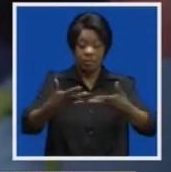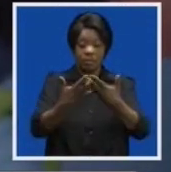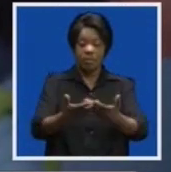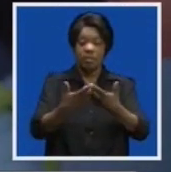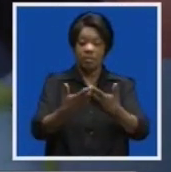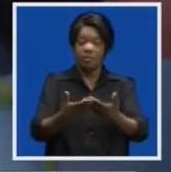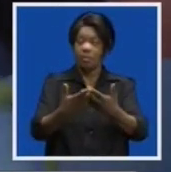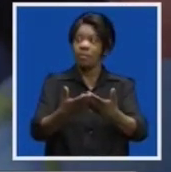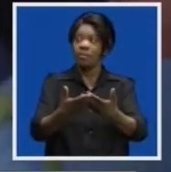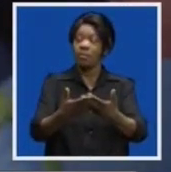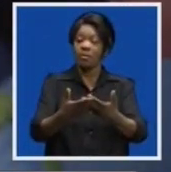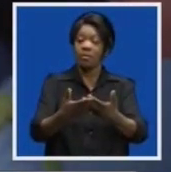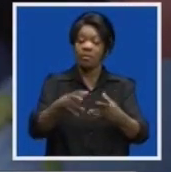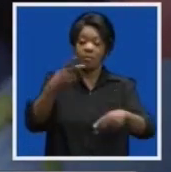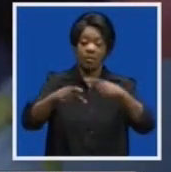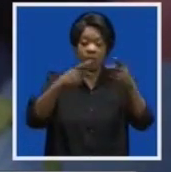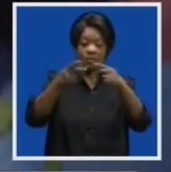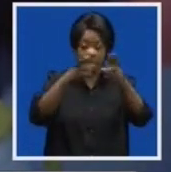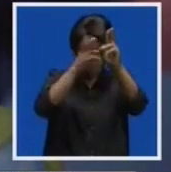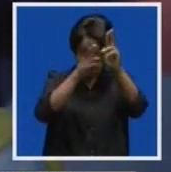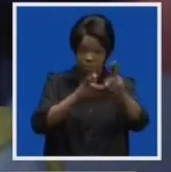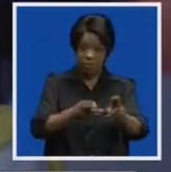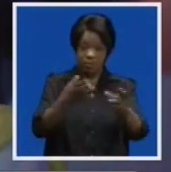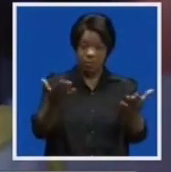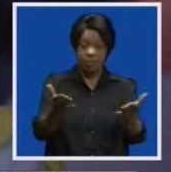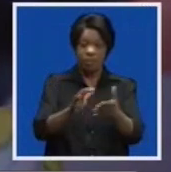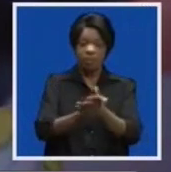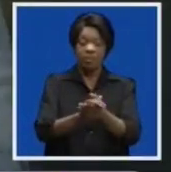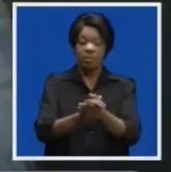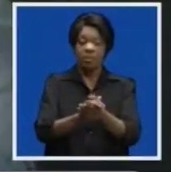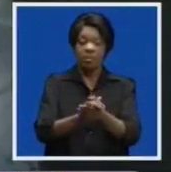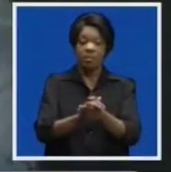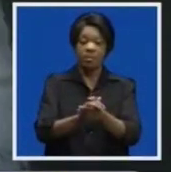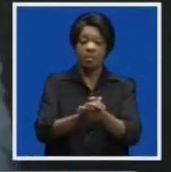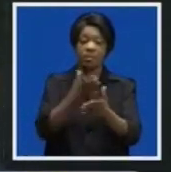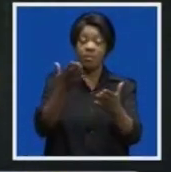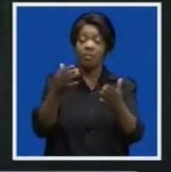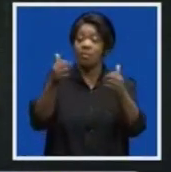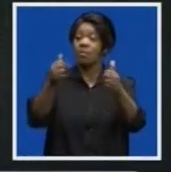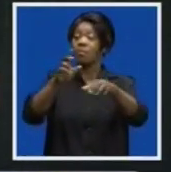would want to promote it and honor it. This is the time that we need to use the art,